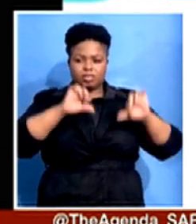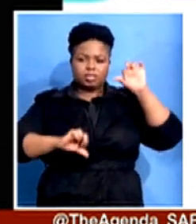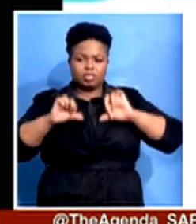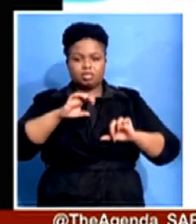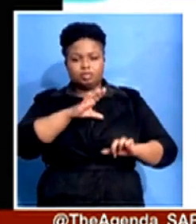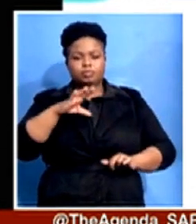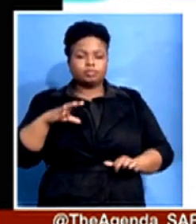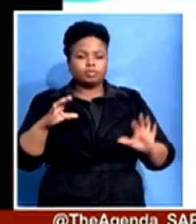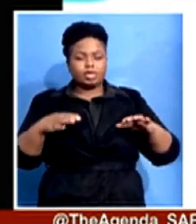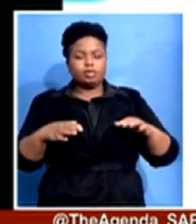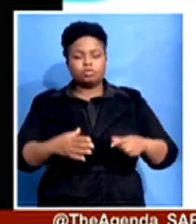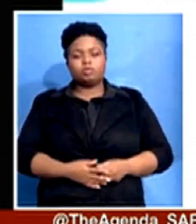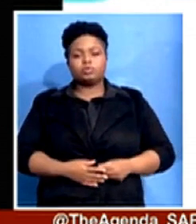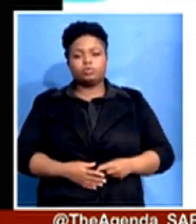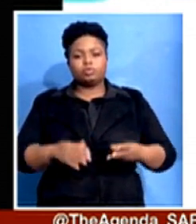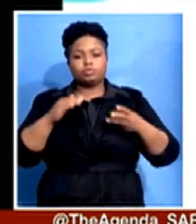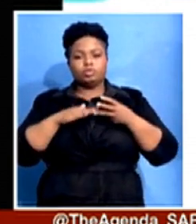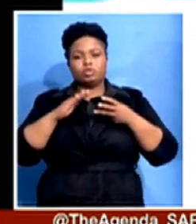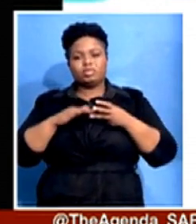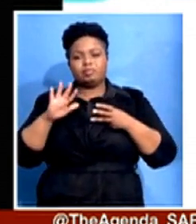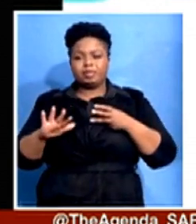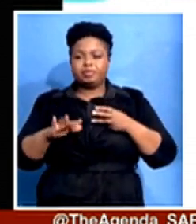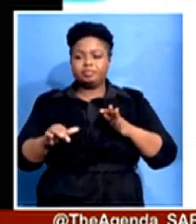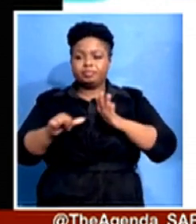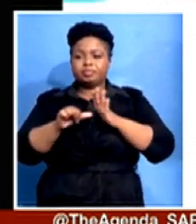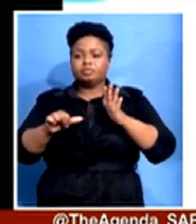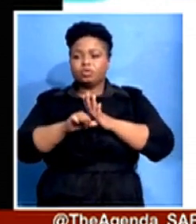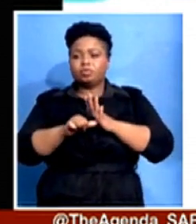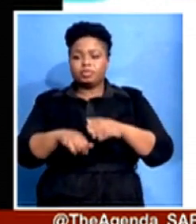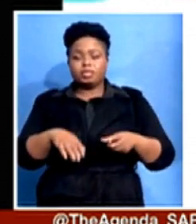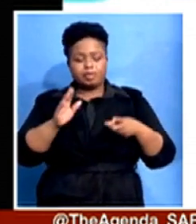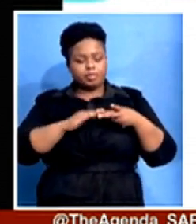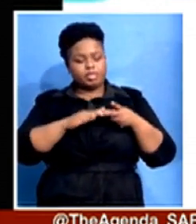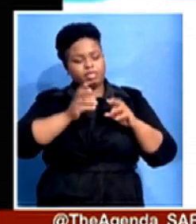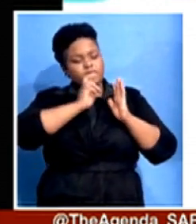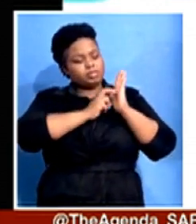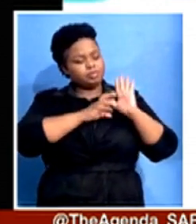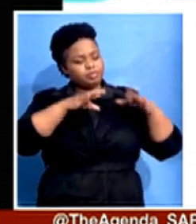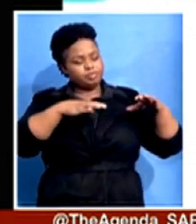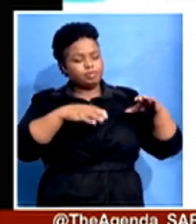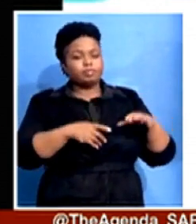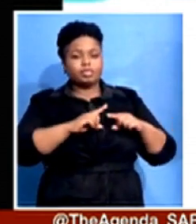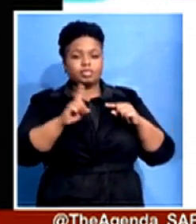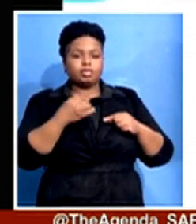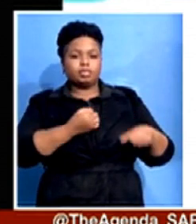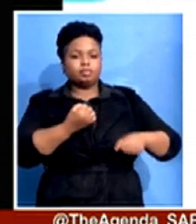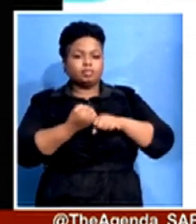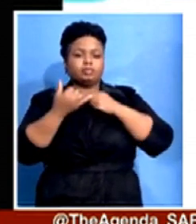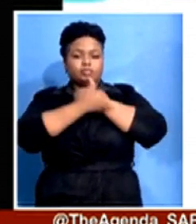that even for us as a regulator, we are able to support the country. I'll pause here. Thank you very